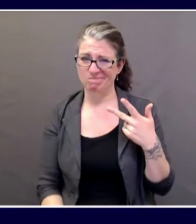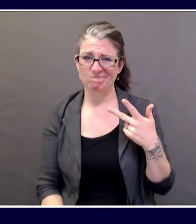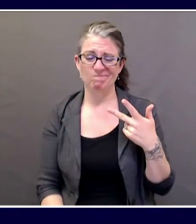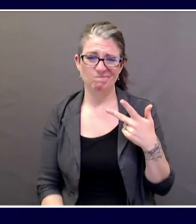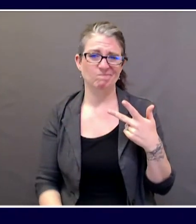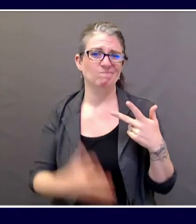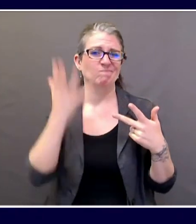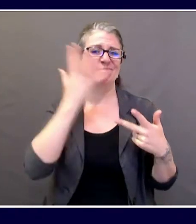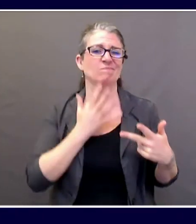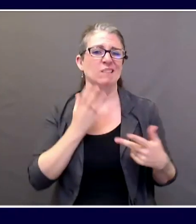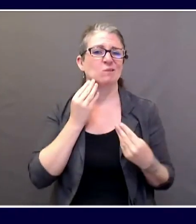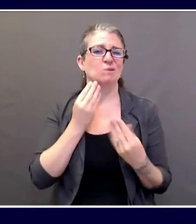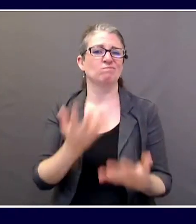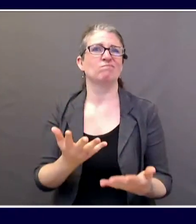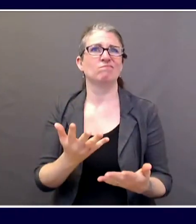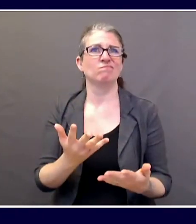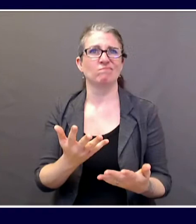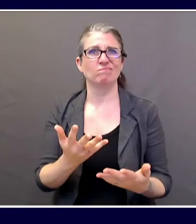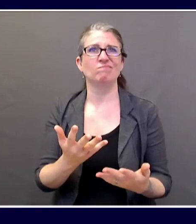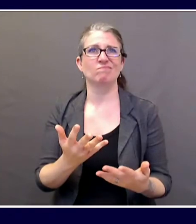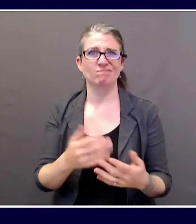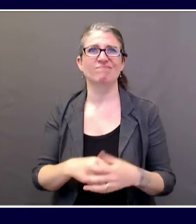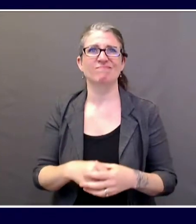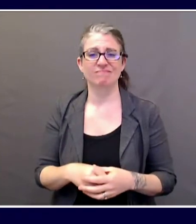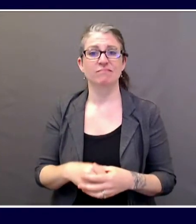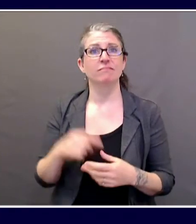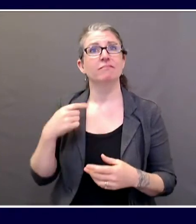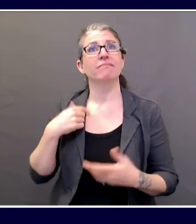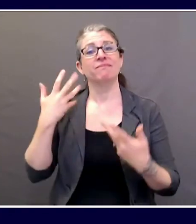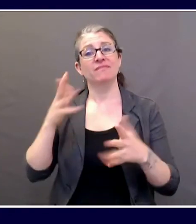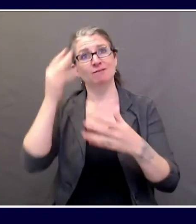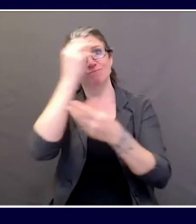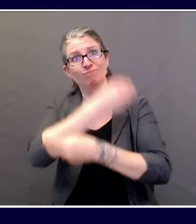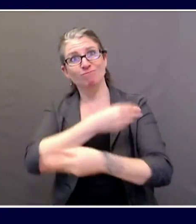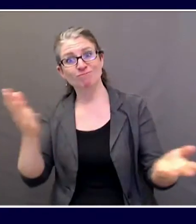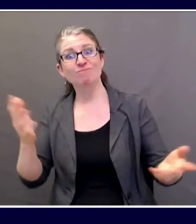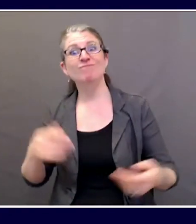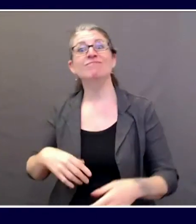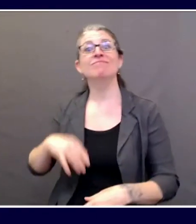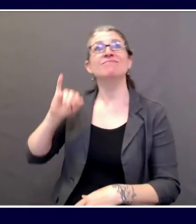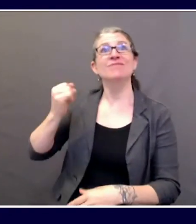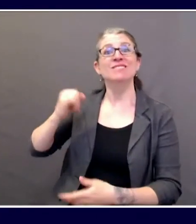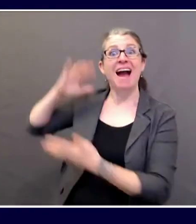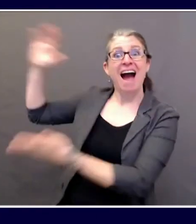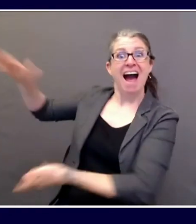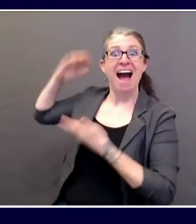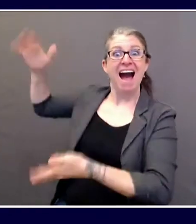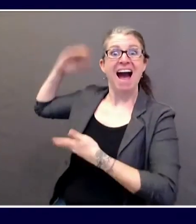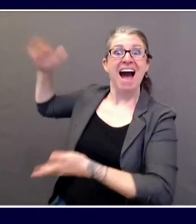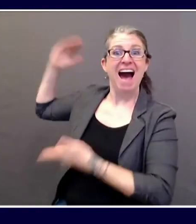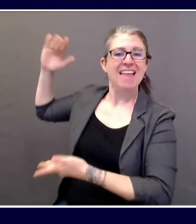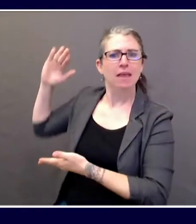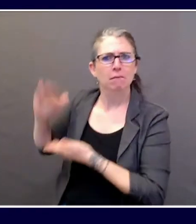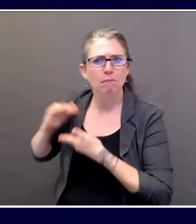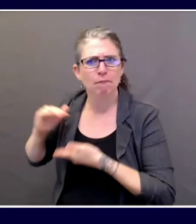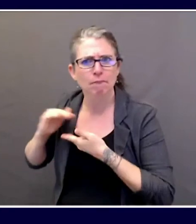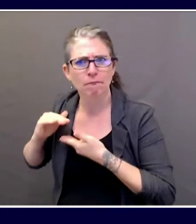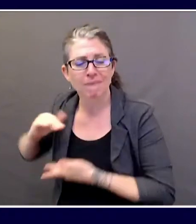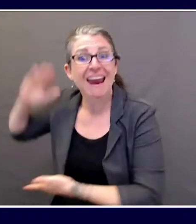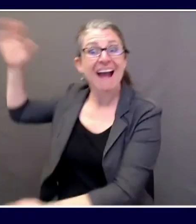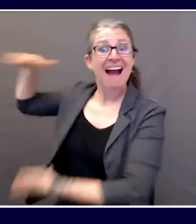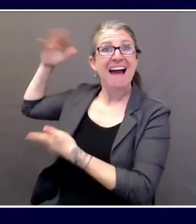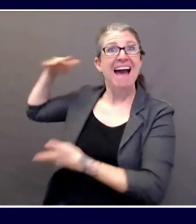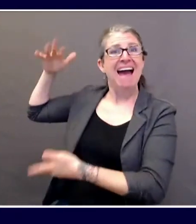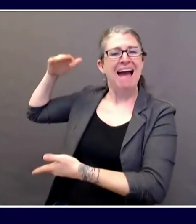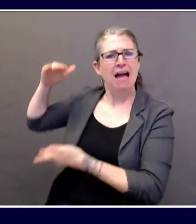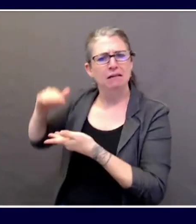J&J supply is going to fluctuate. It has been fluctuating and it will continue to fluctuate, unlike the supply of